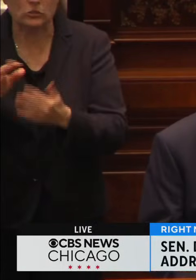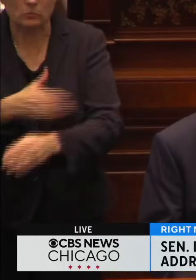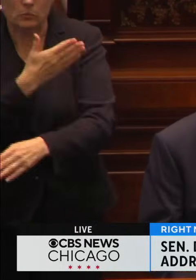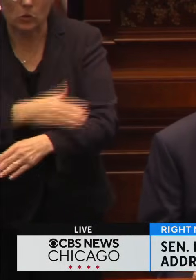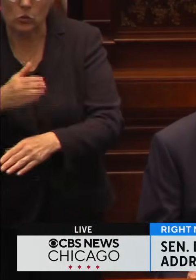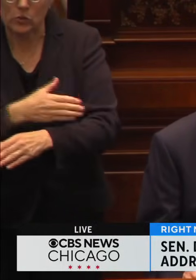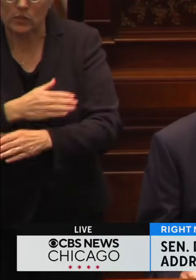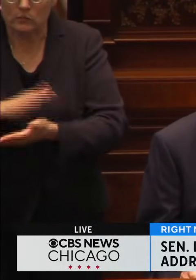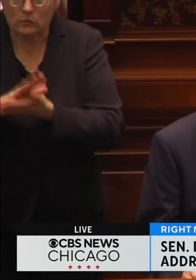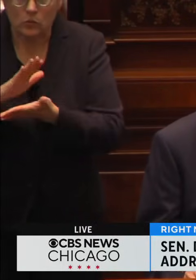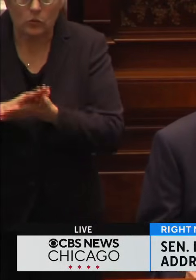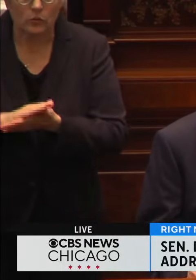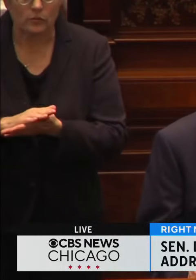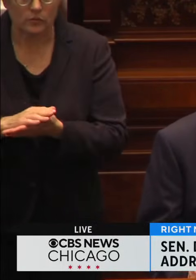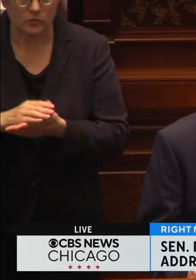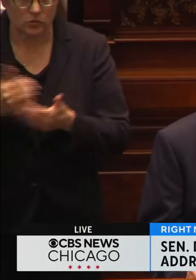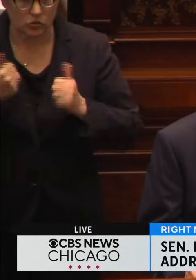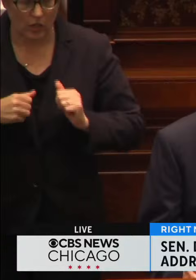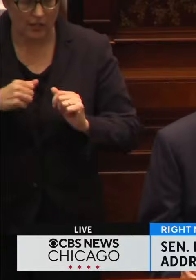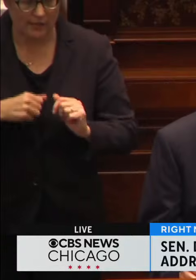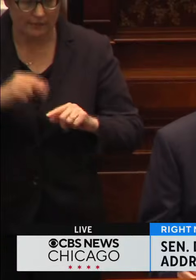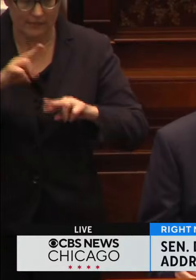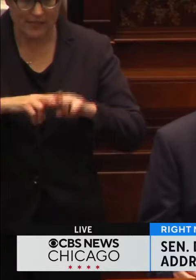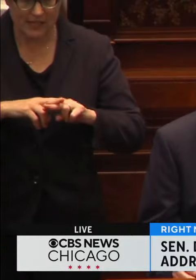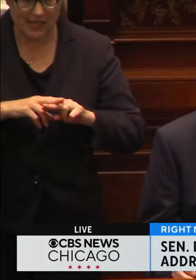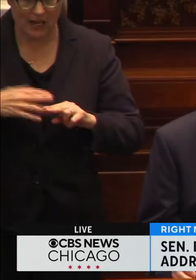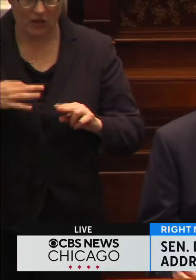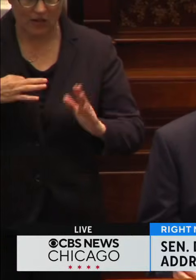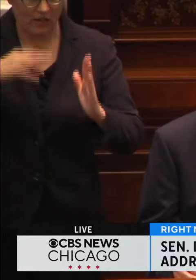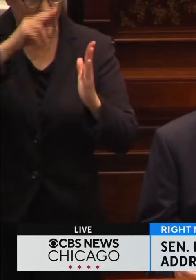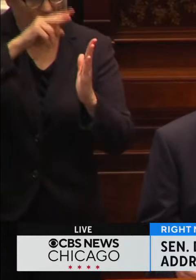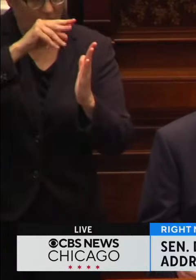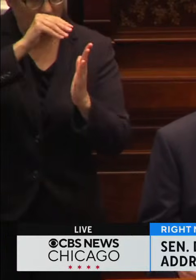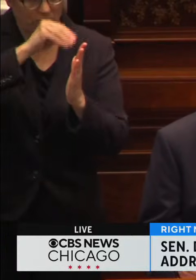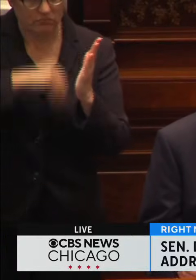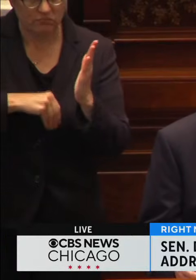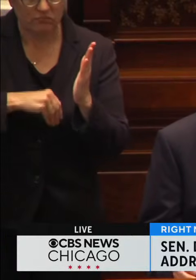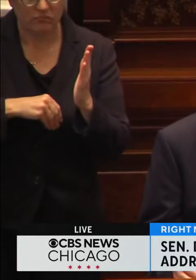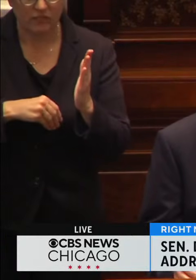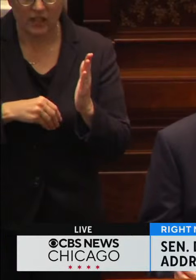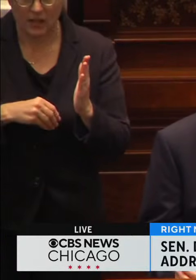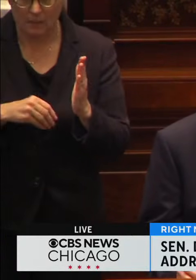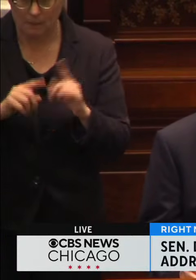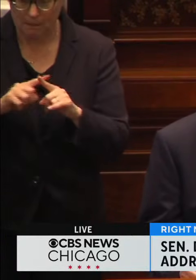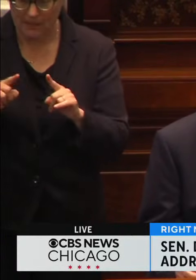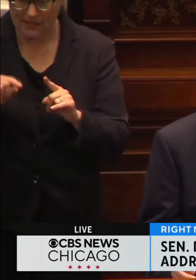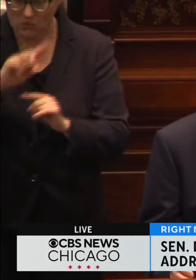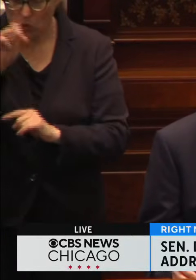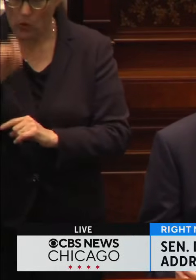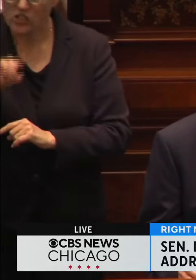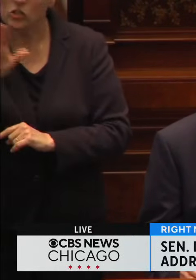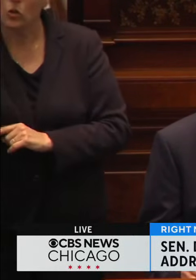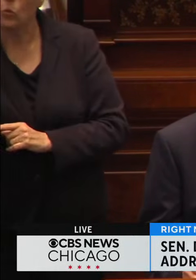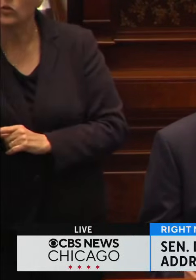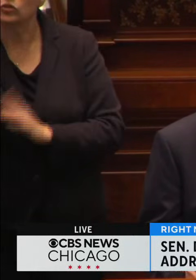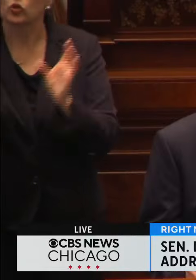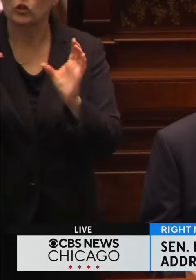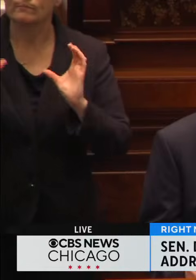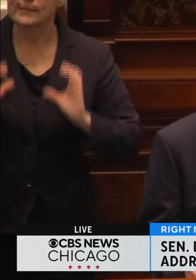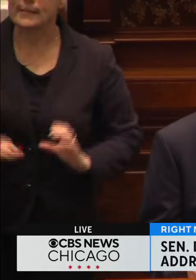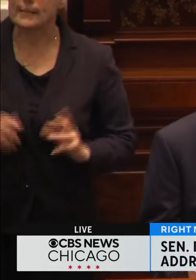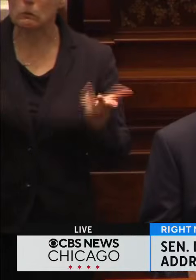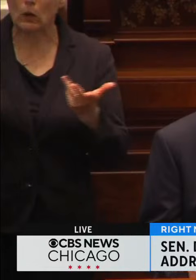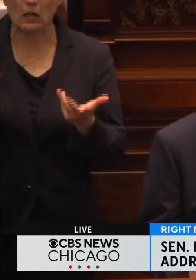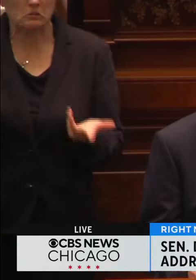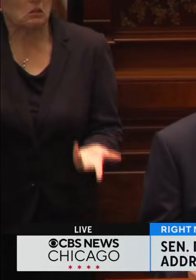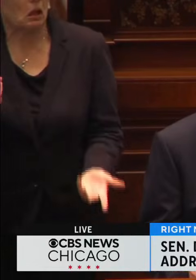to fill out the applications, and there was a question she didn't know the answer to: your citizenship, your nationality. She said